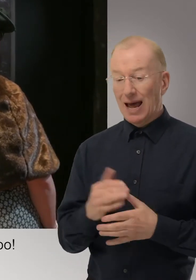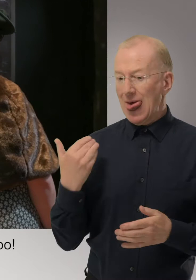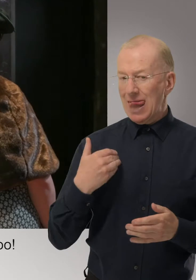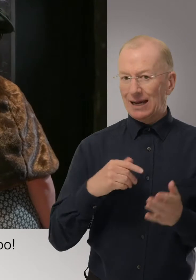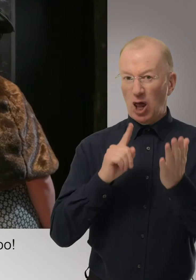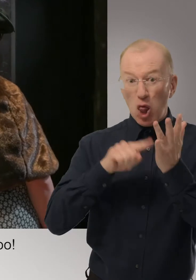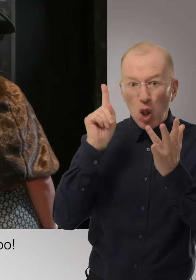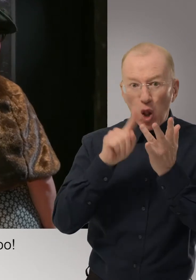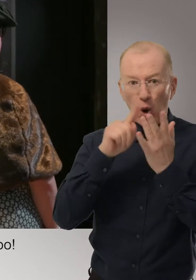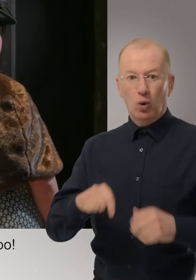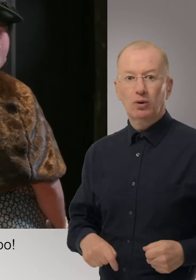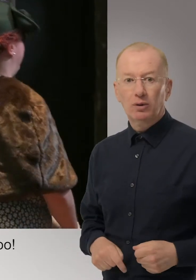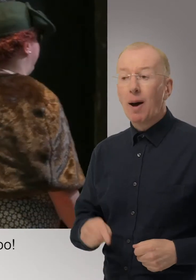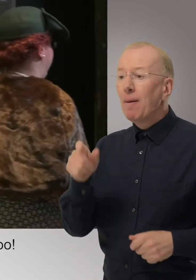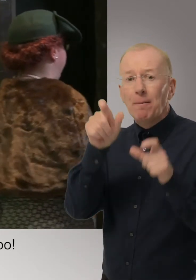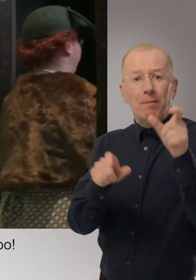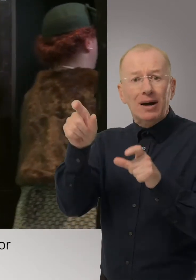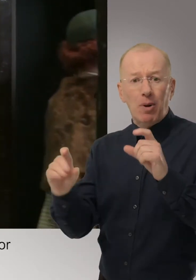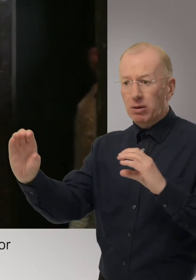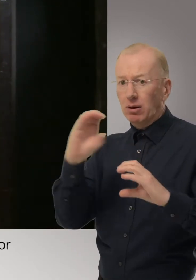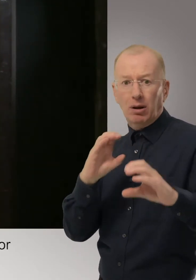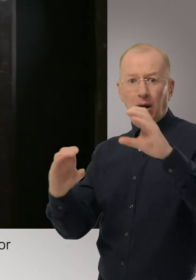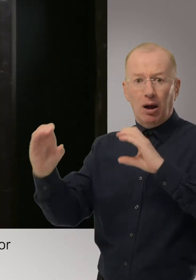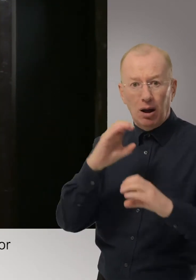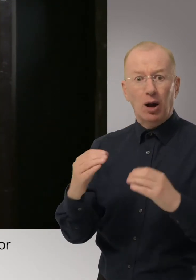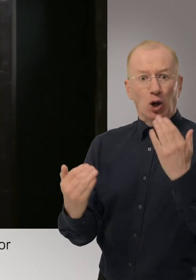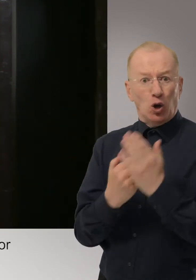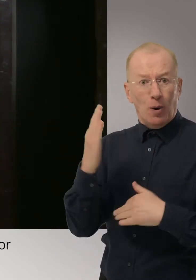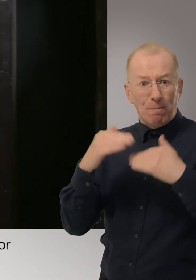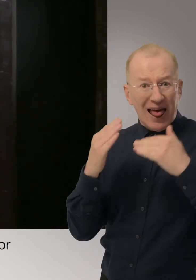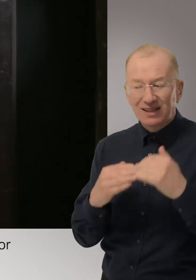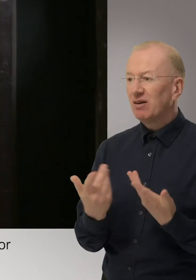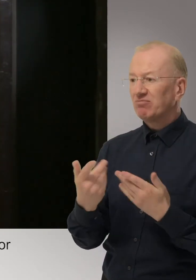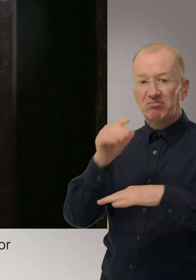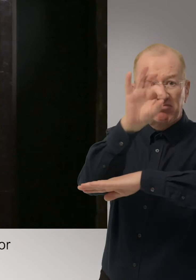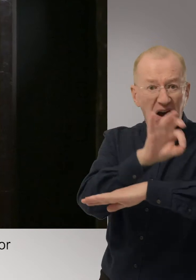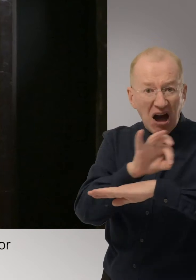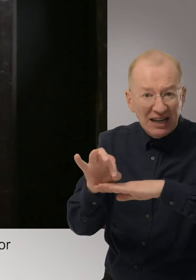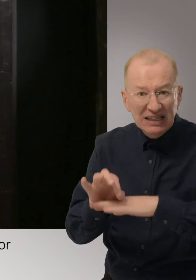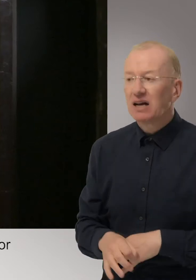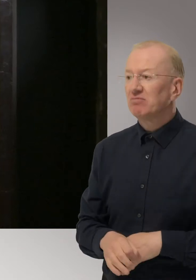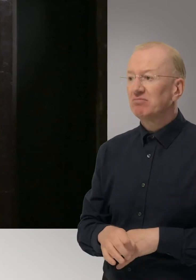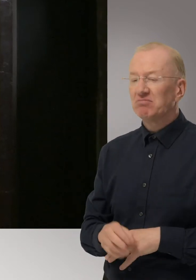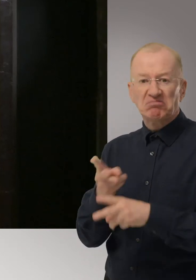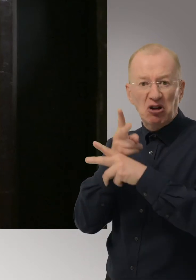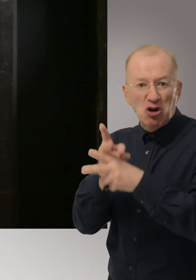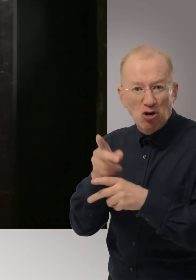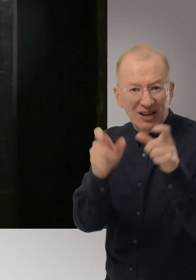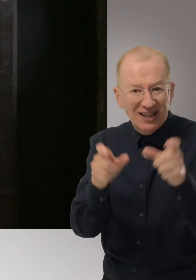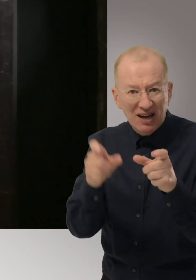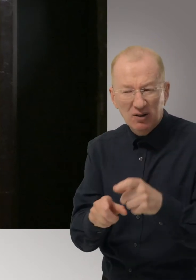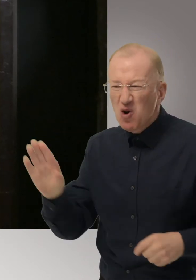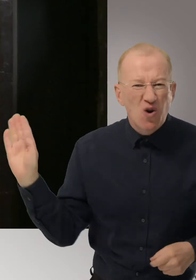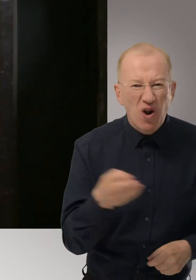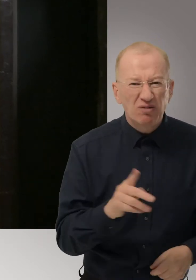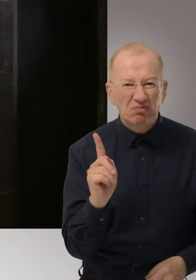a ladies' loo. The philanthropists who provided for so many new spaces, their architects and the curators were